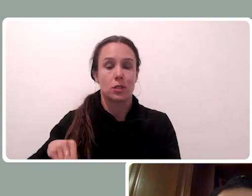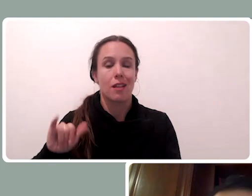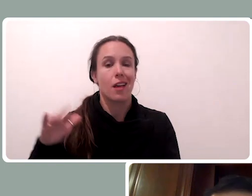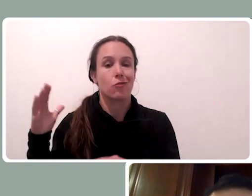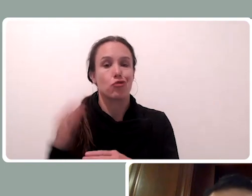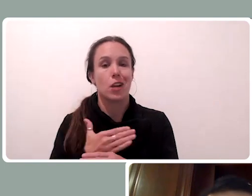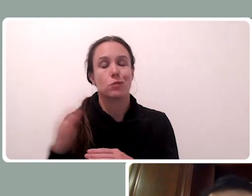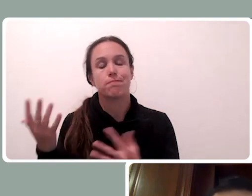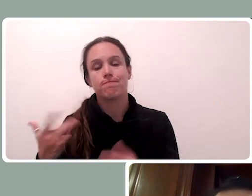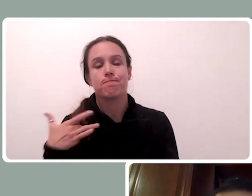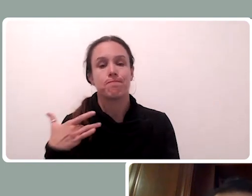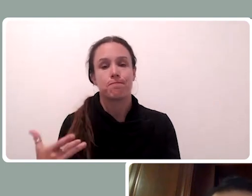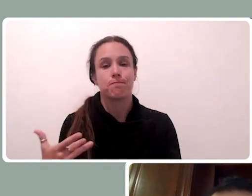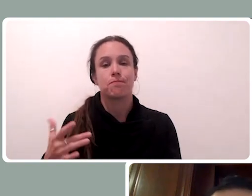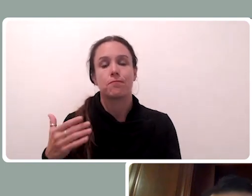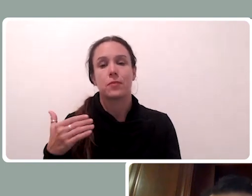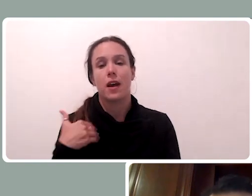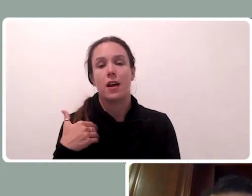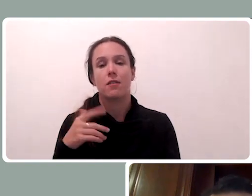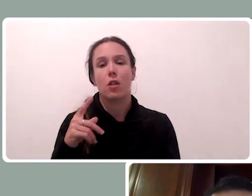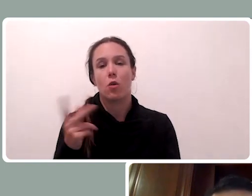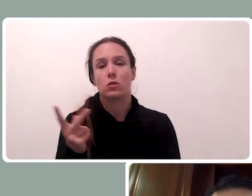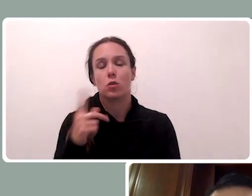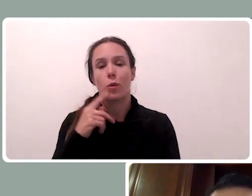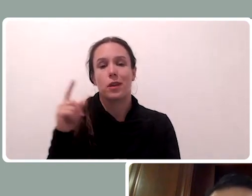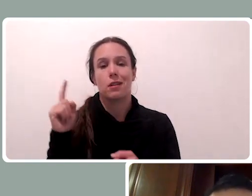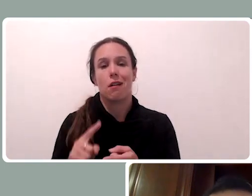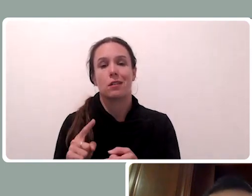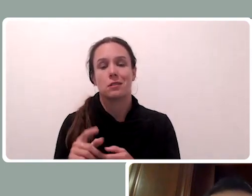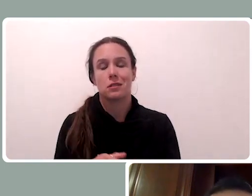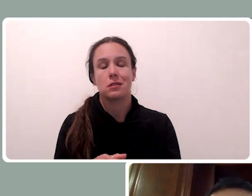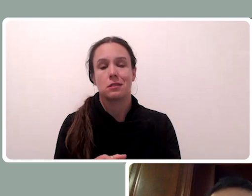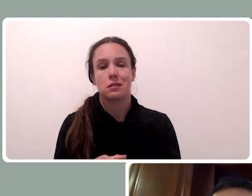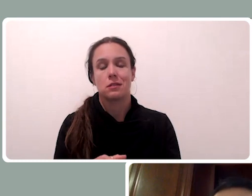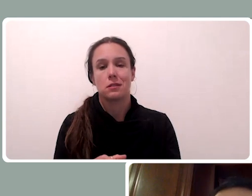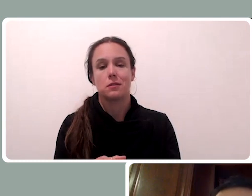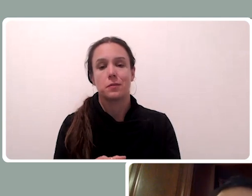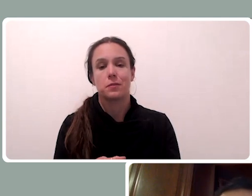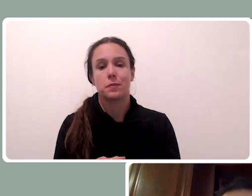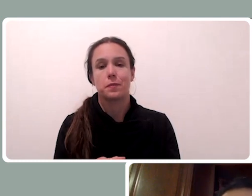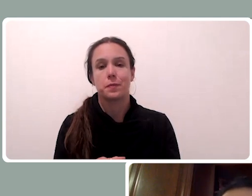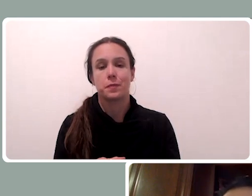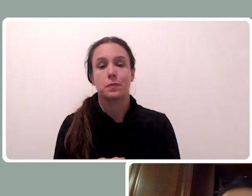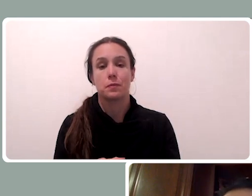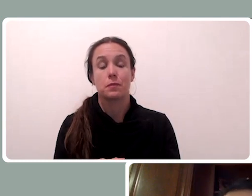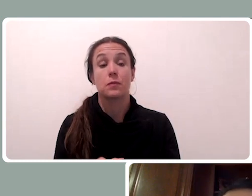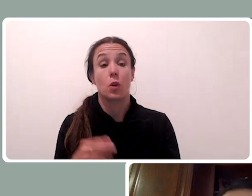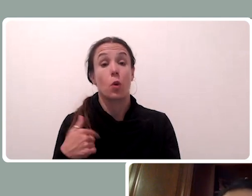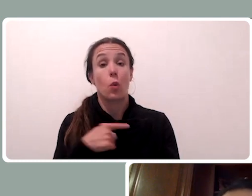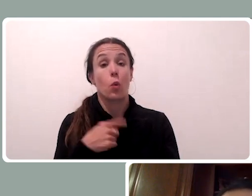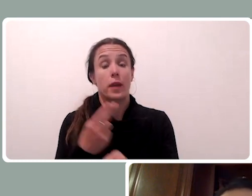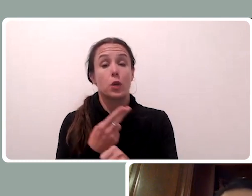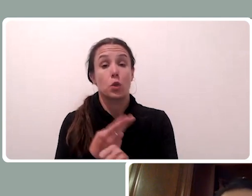typically your oncotypes and your mammal prints would be high. But what I would say is we use Ki-67 to tell the patients,